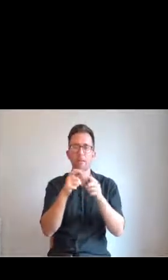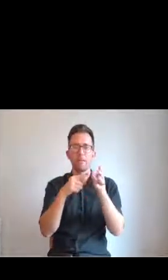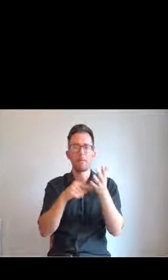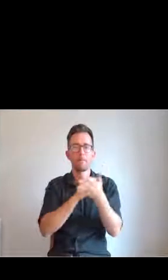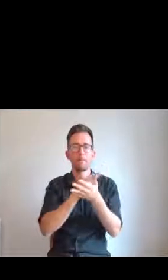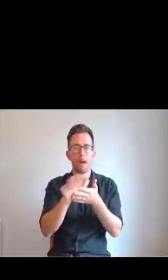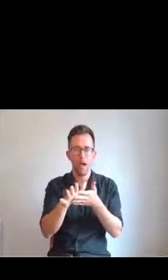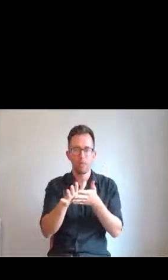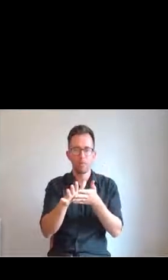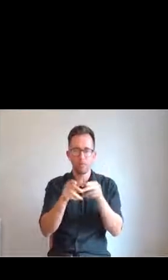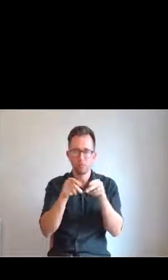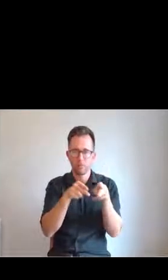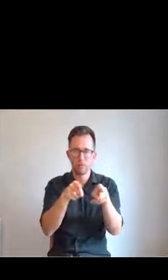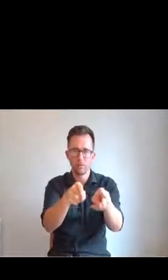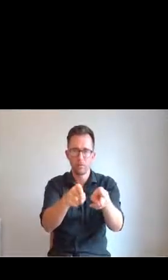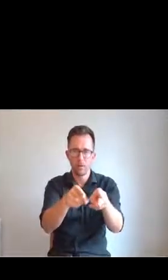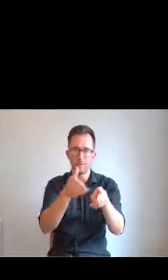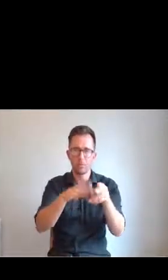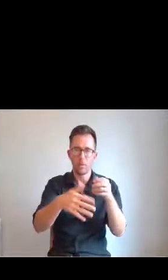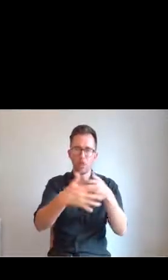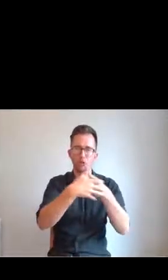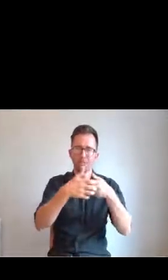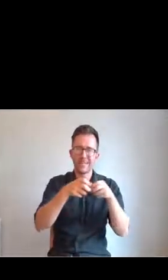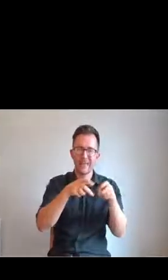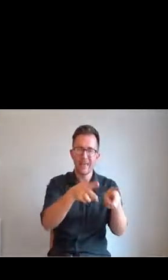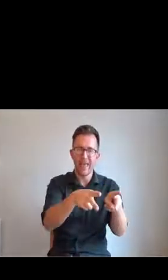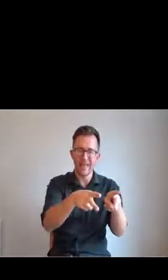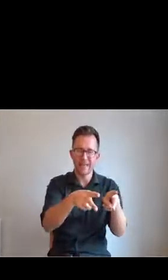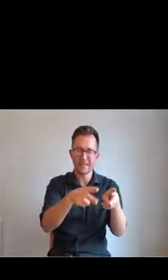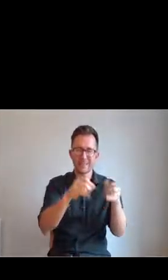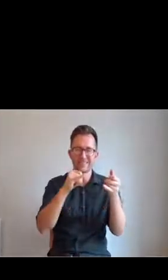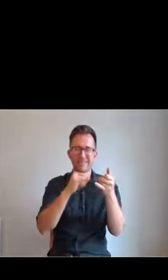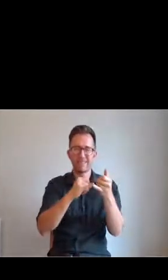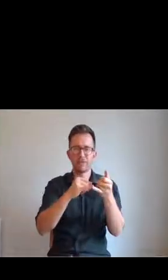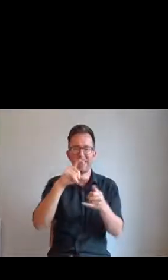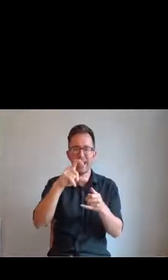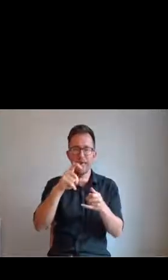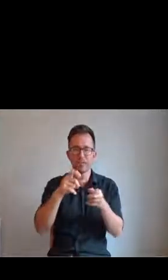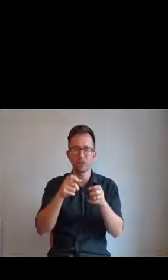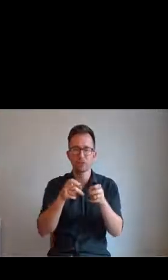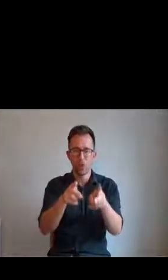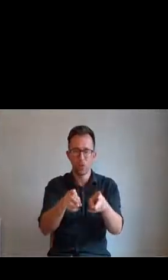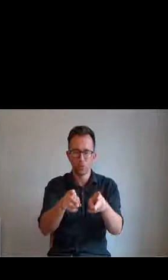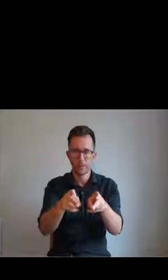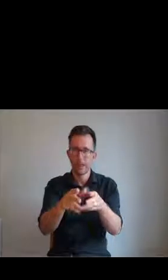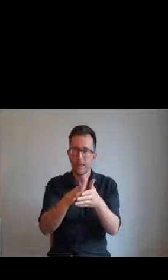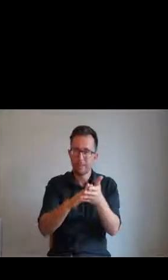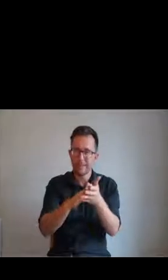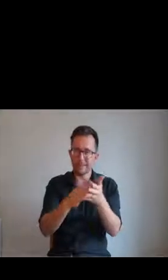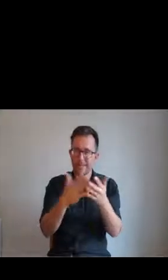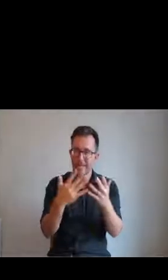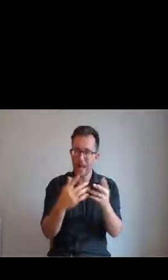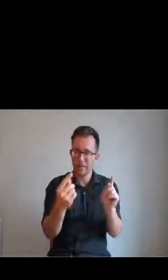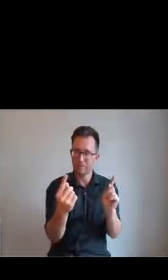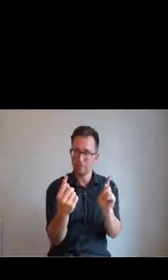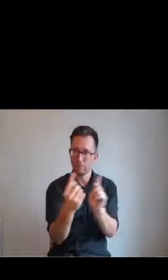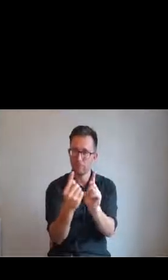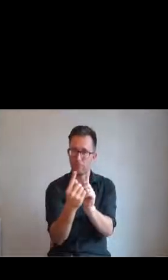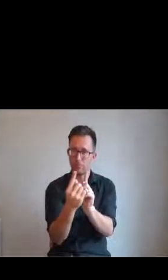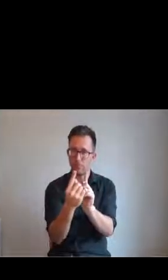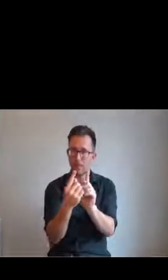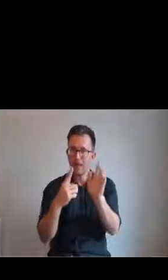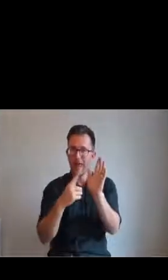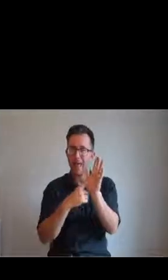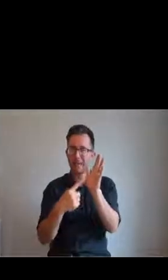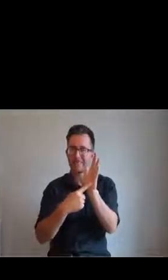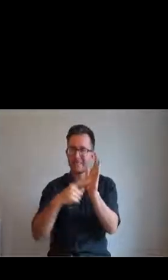consultation between Green Lane and Stifford Clays Road, which will be amended so it's slightly closer to Lower Thames Crossing to avoid